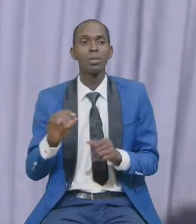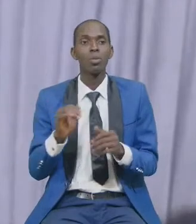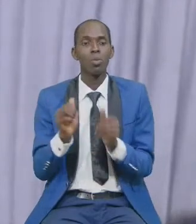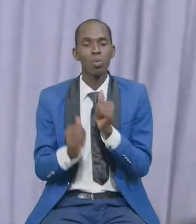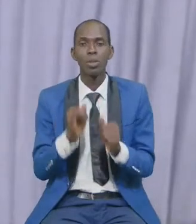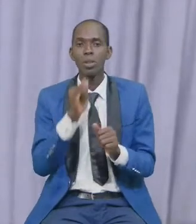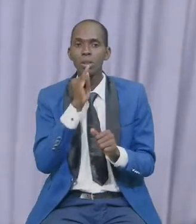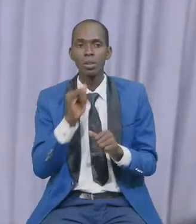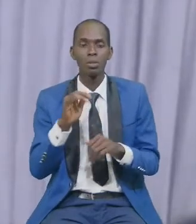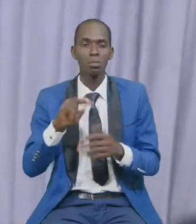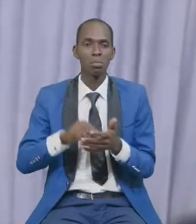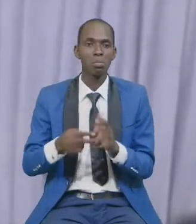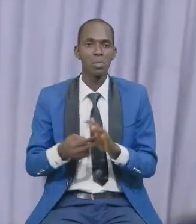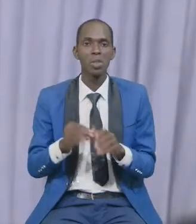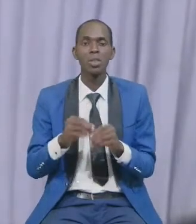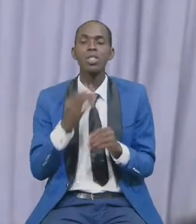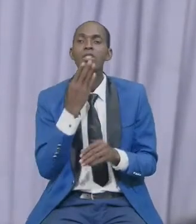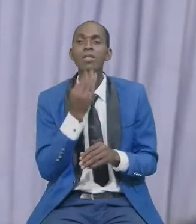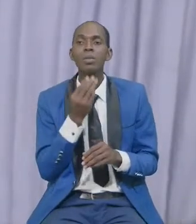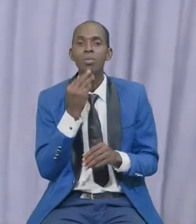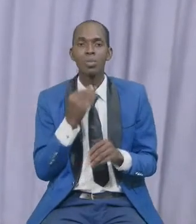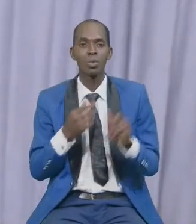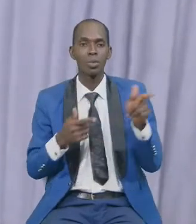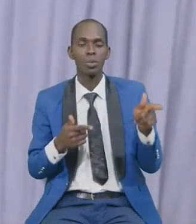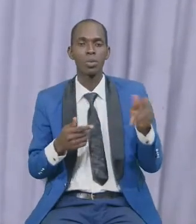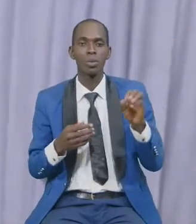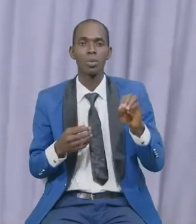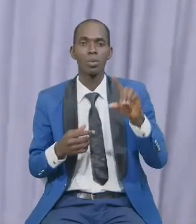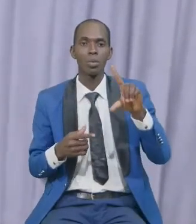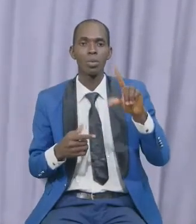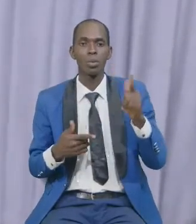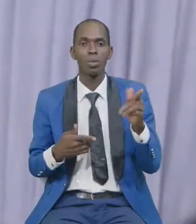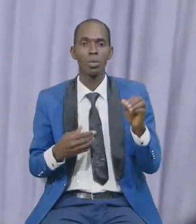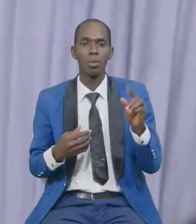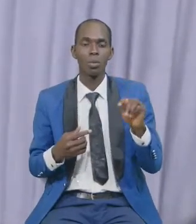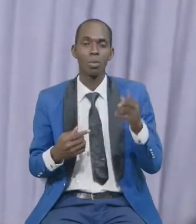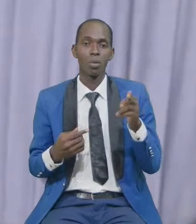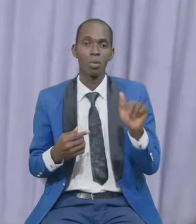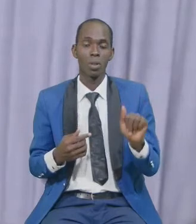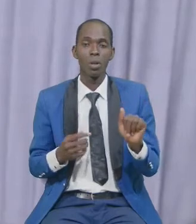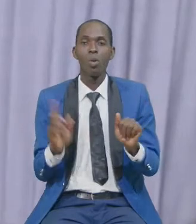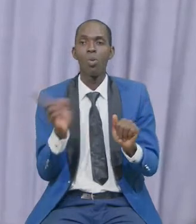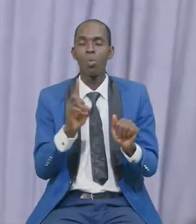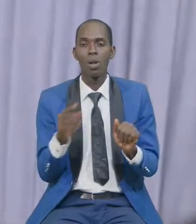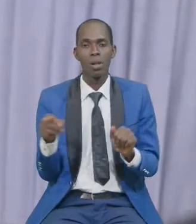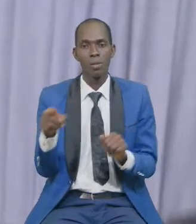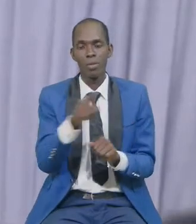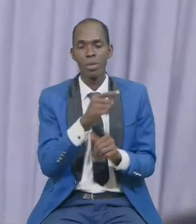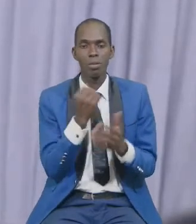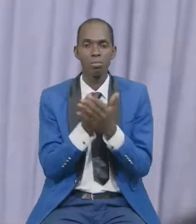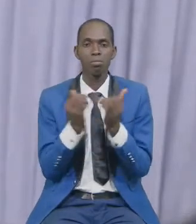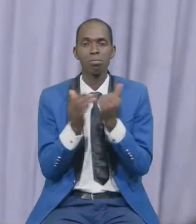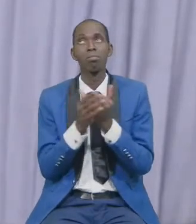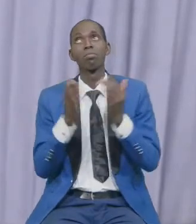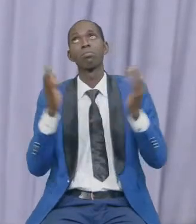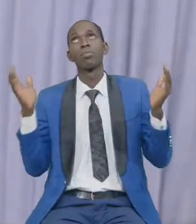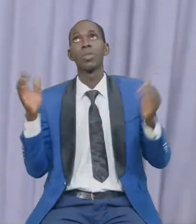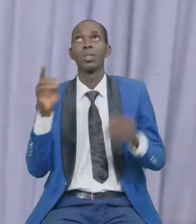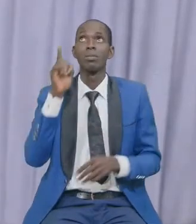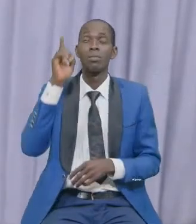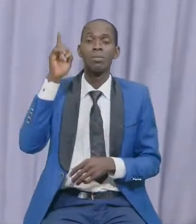Hebrew Golgotha, where they crucified him and two